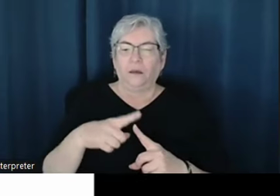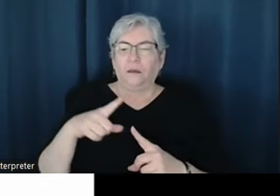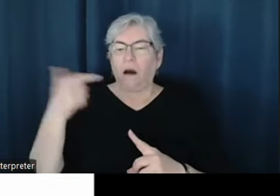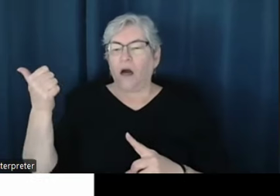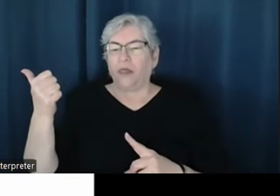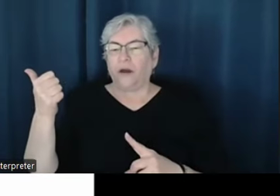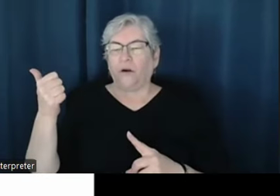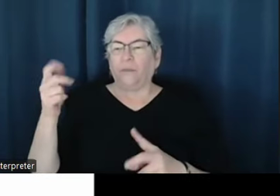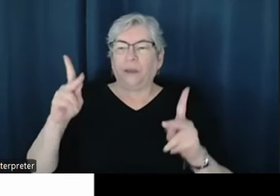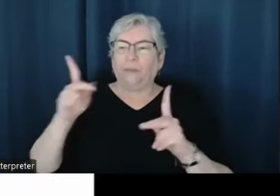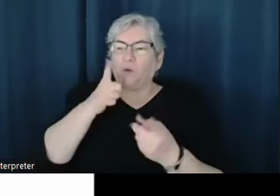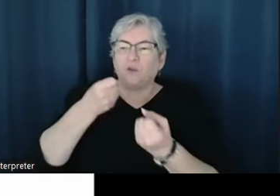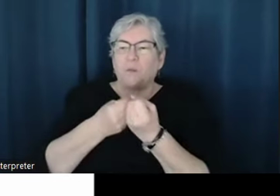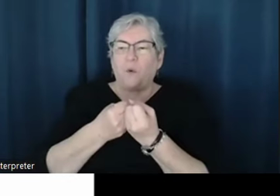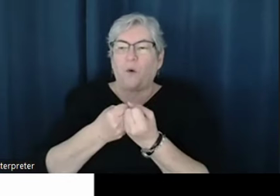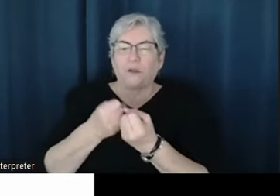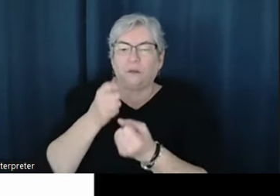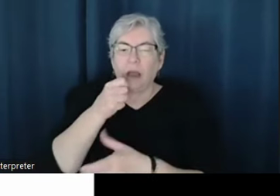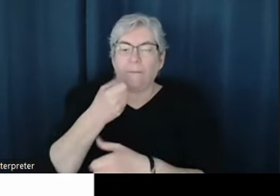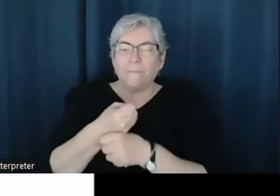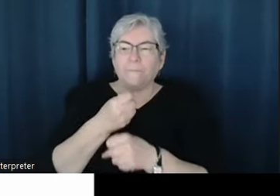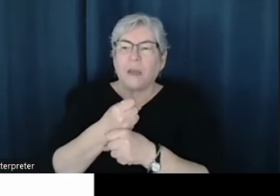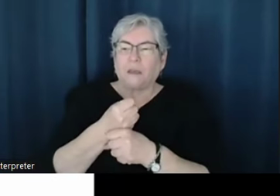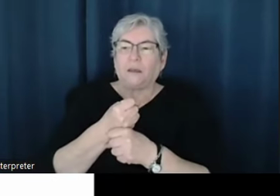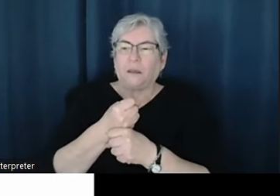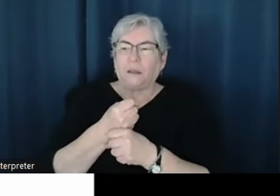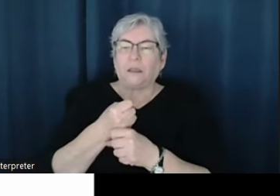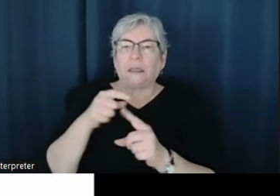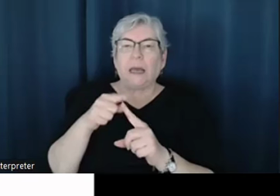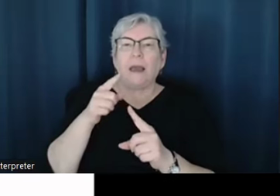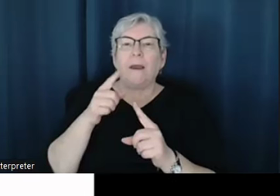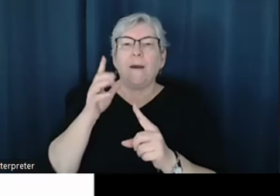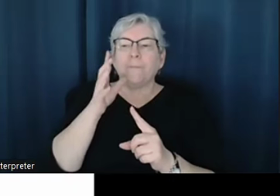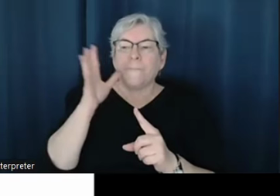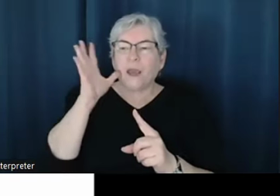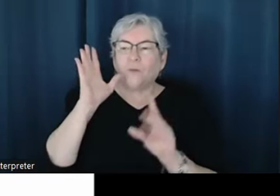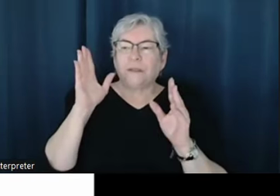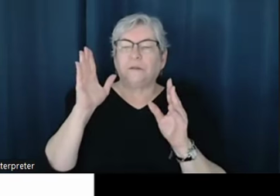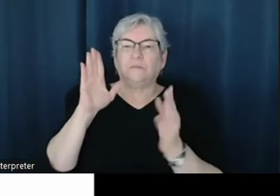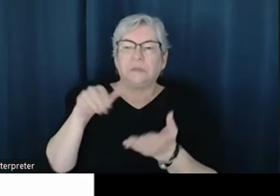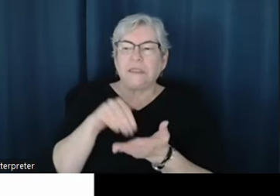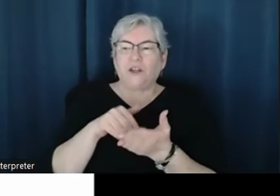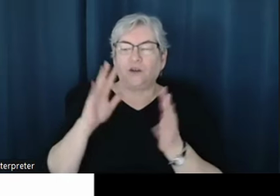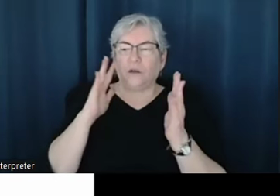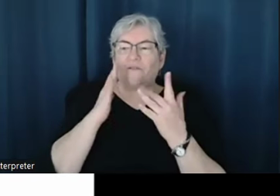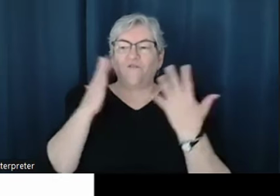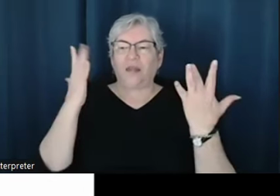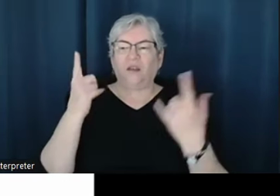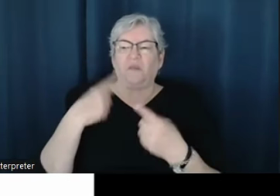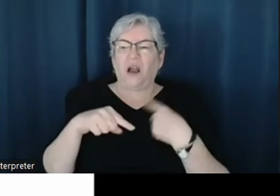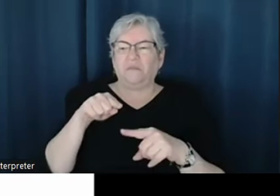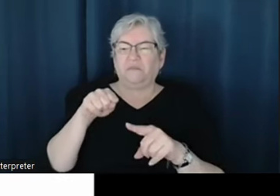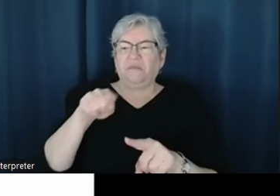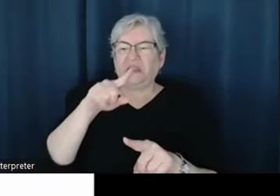people that are working to make it parent center friendly, so that will be coming out later this summer as